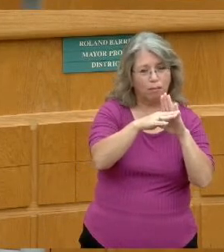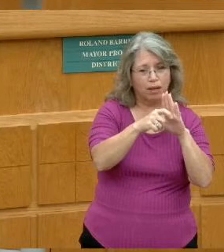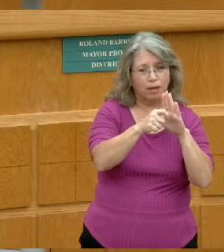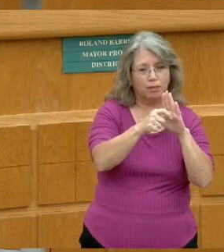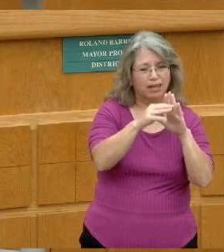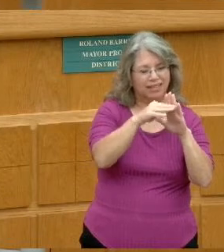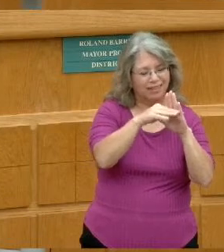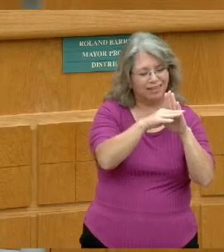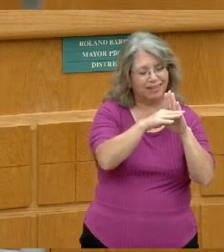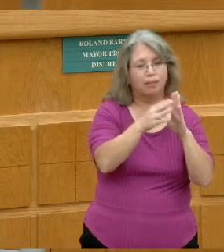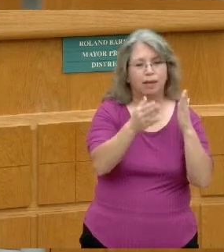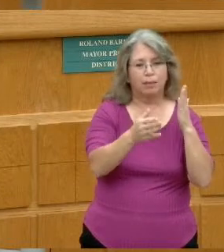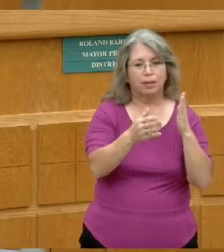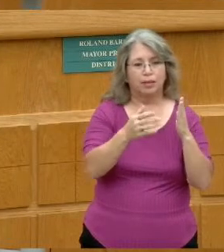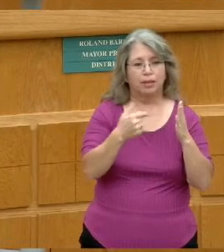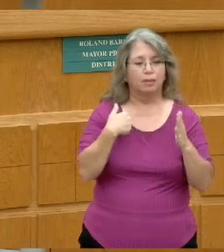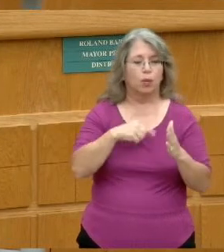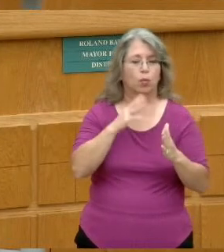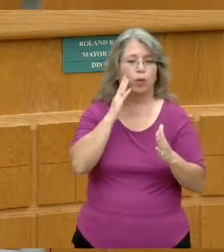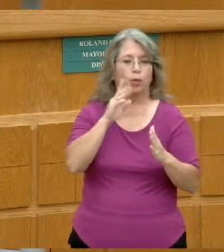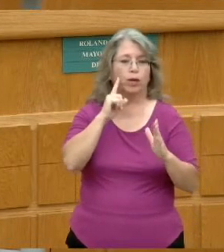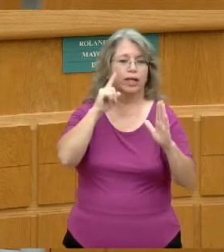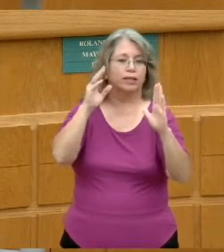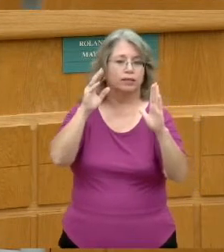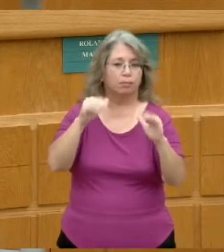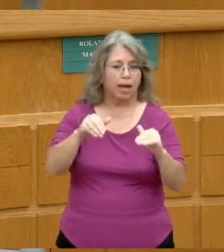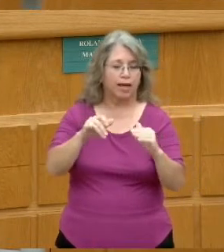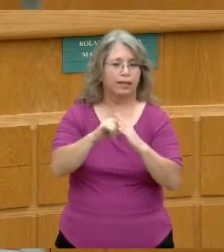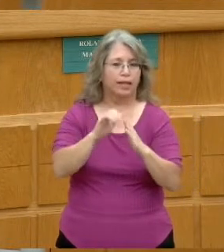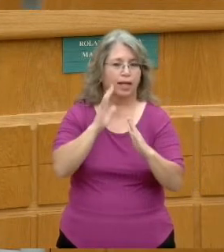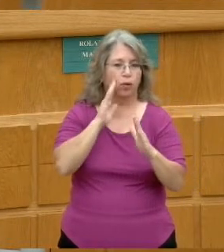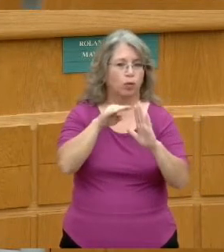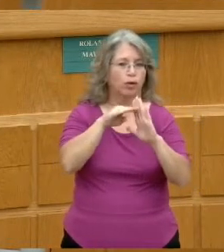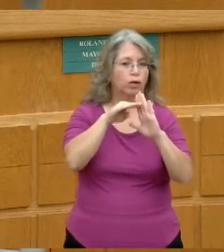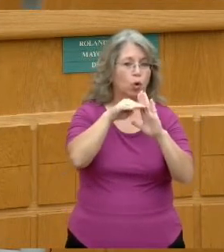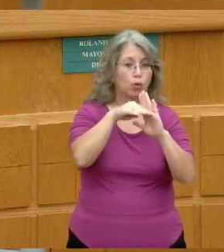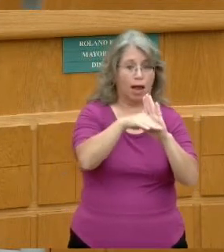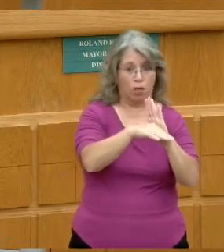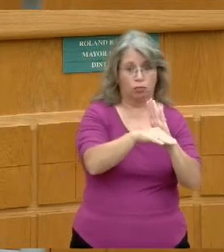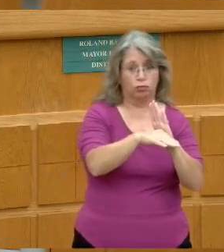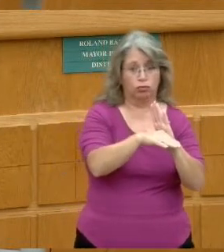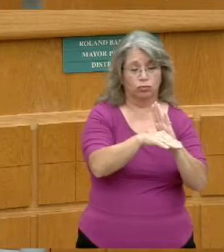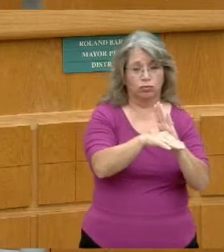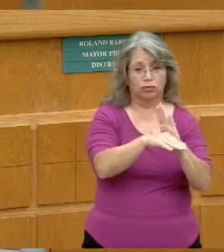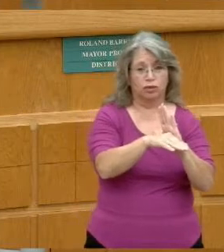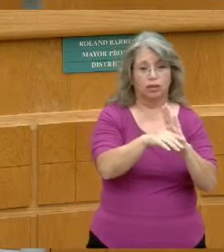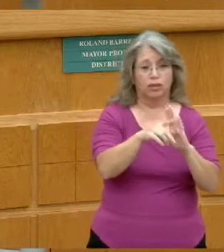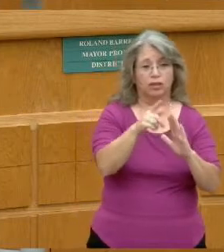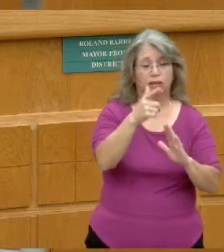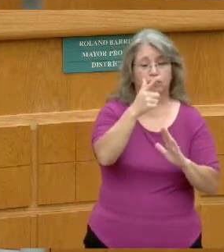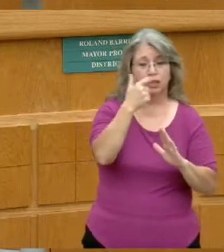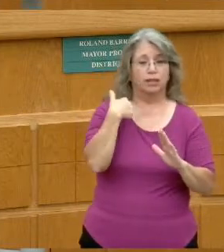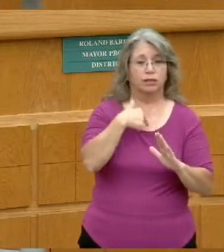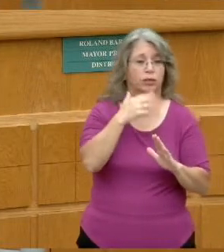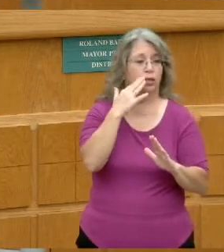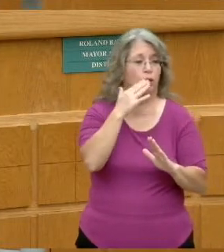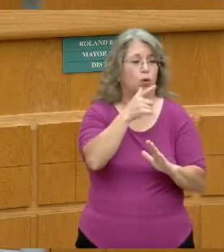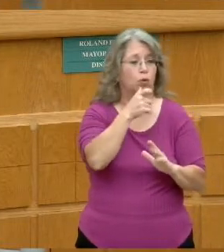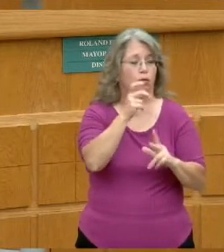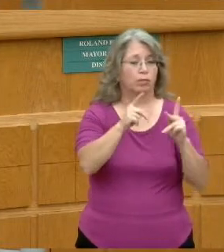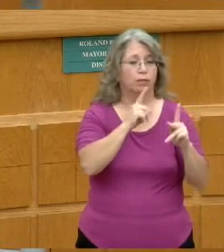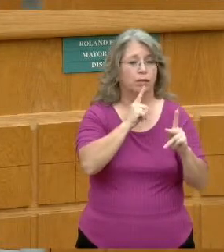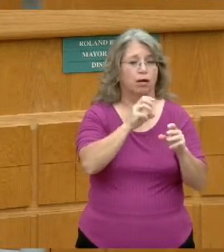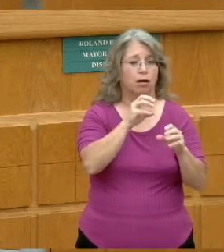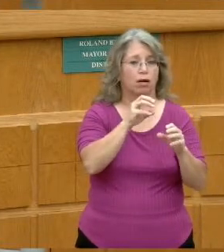saying that we expect it would go down, given what we know about the testing and who the people are that are in these dots.